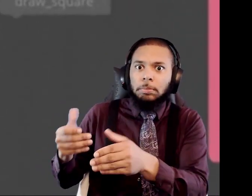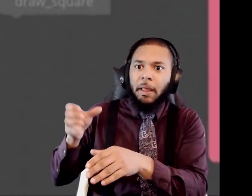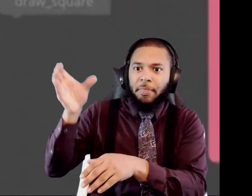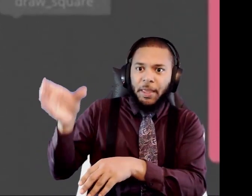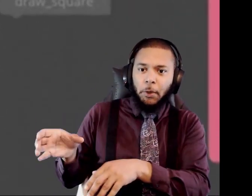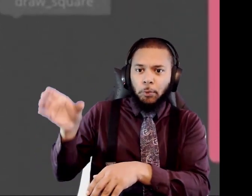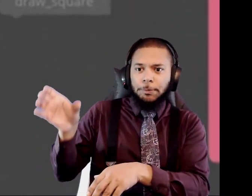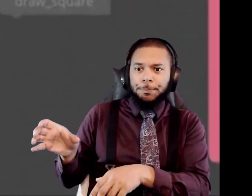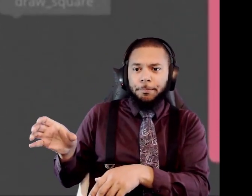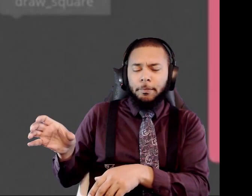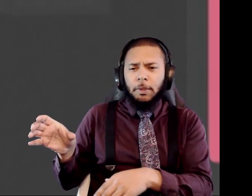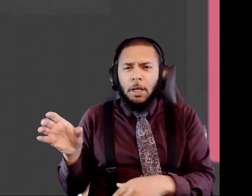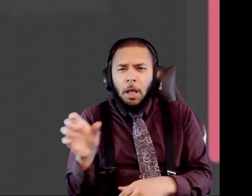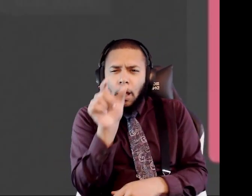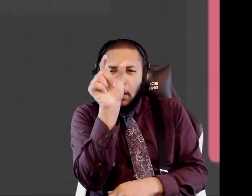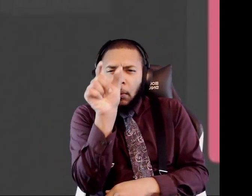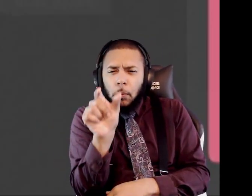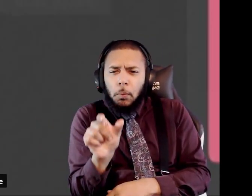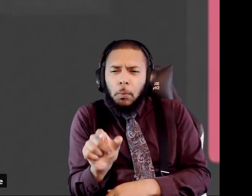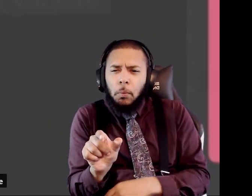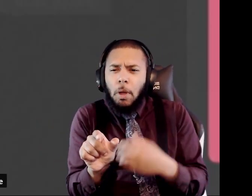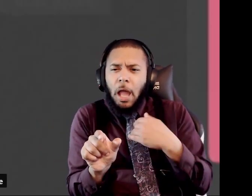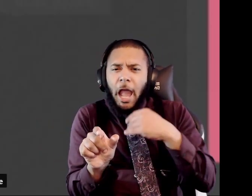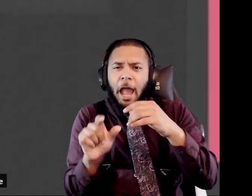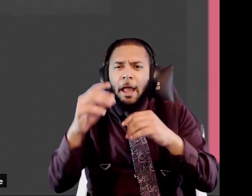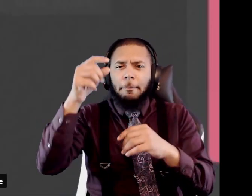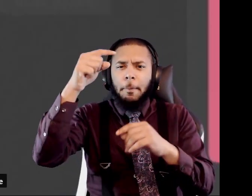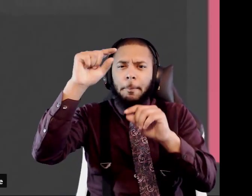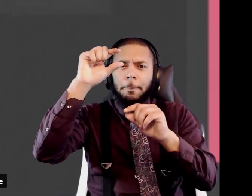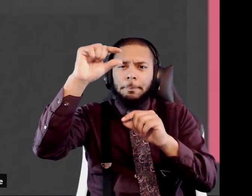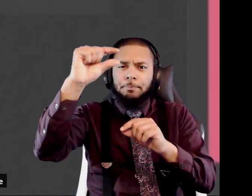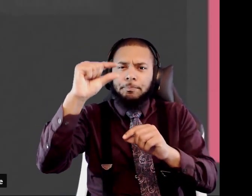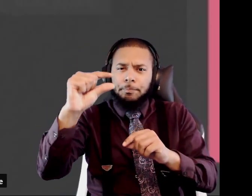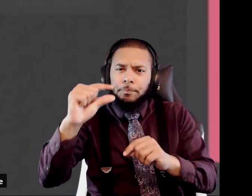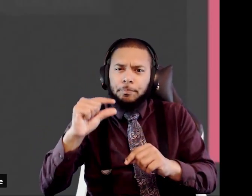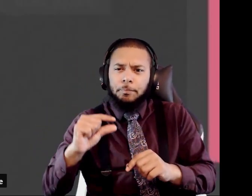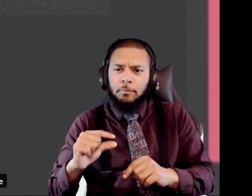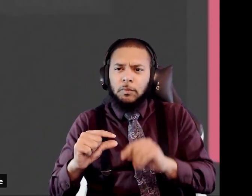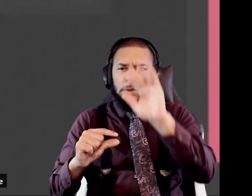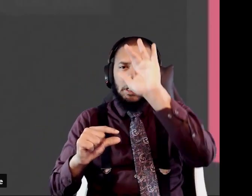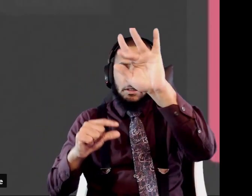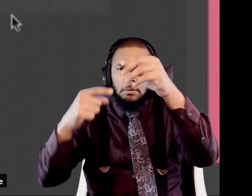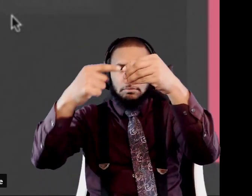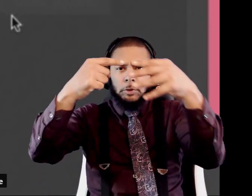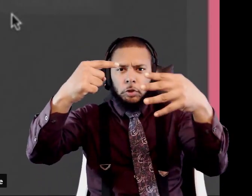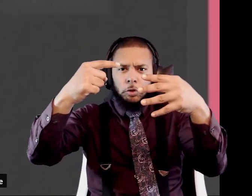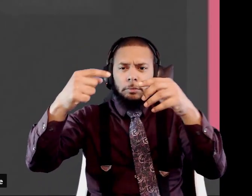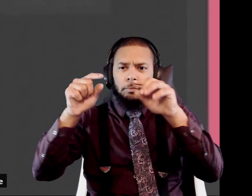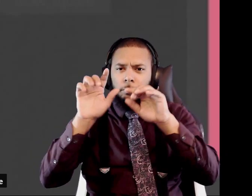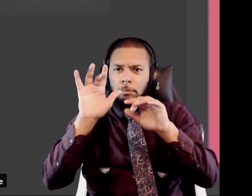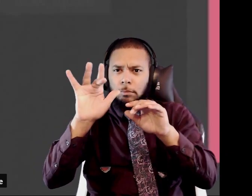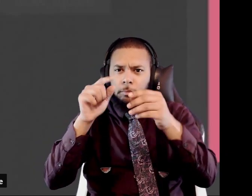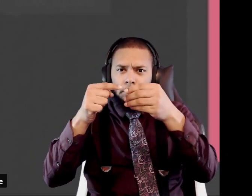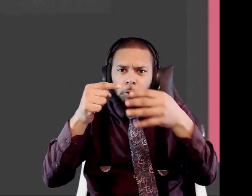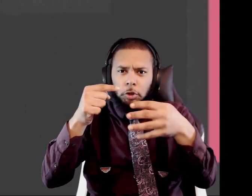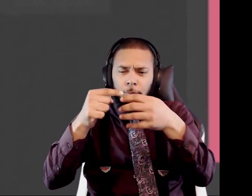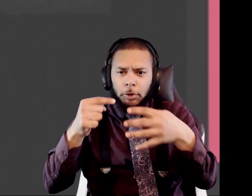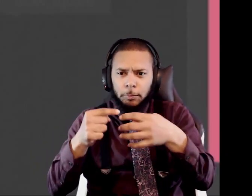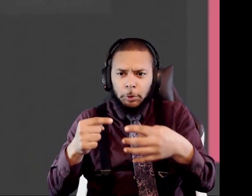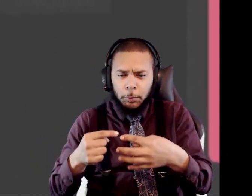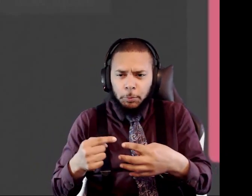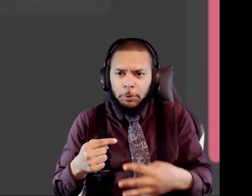that has a bunch of different buttons on it, and when I click on each of those buttons, they have commands. So